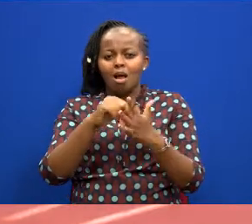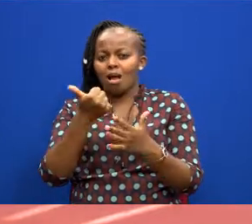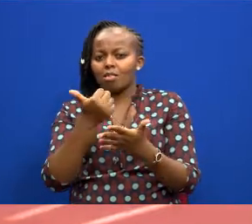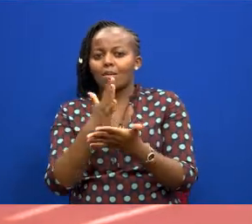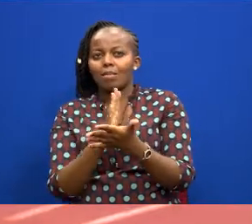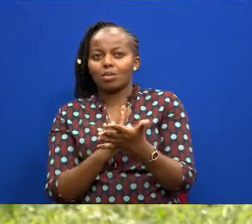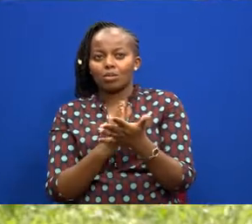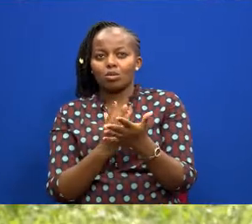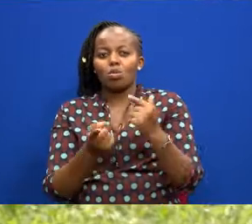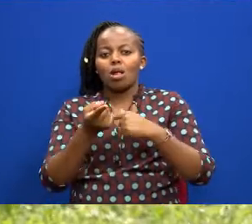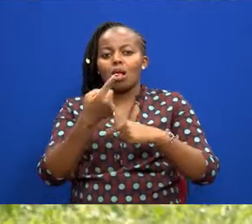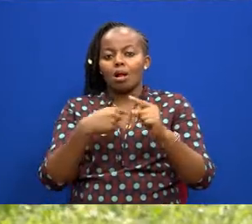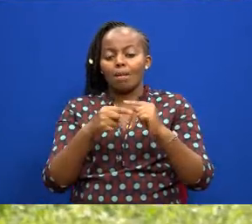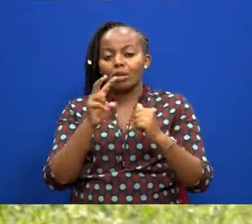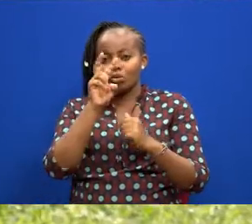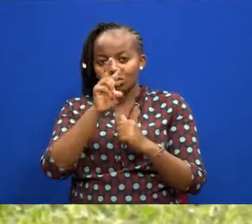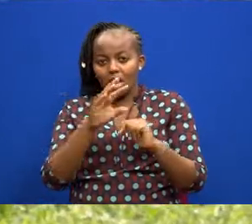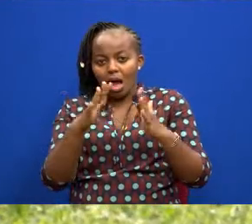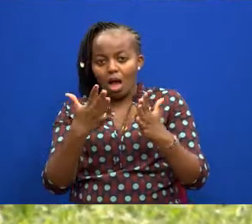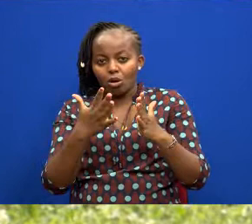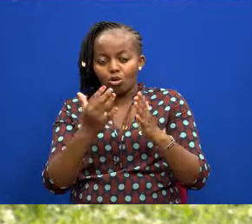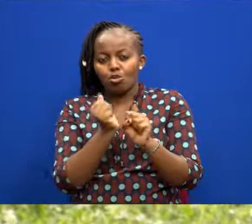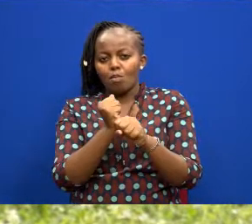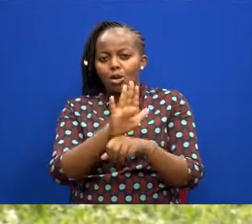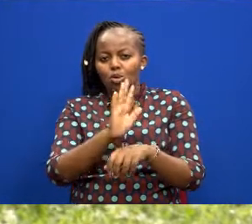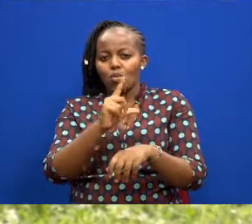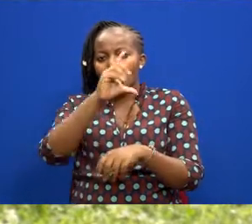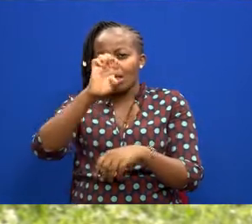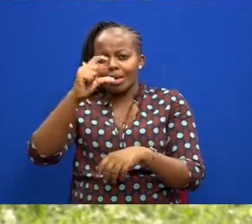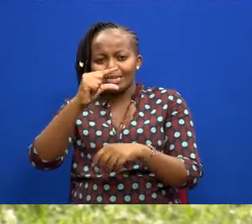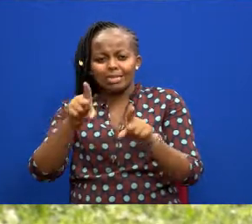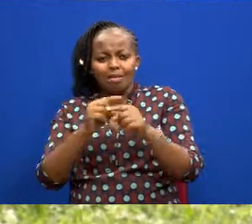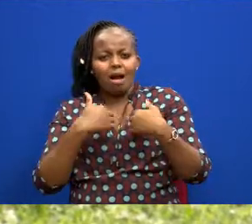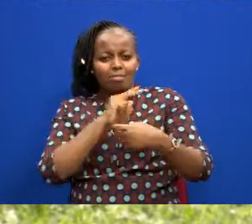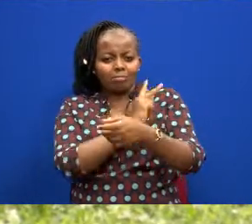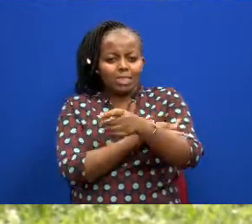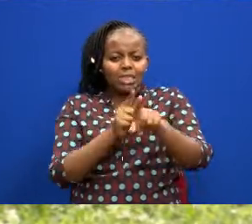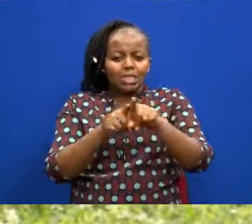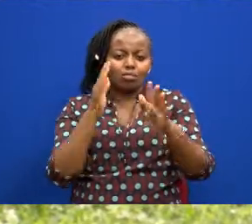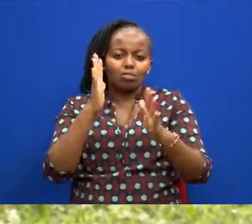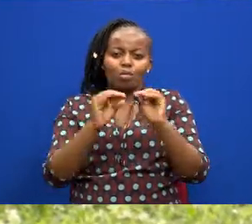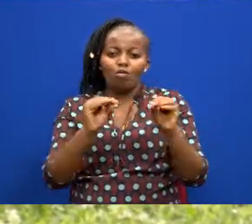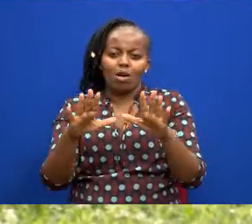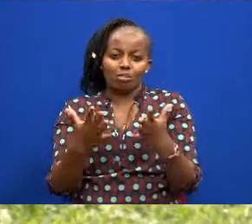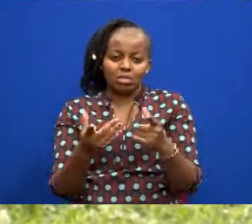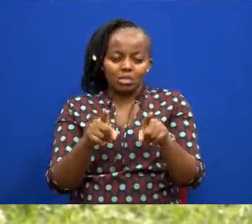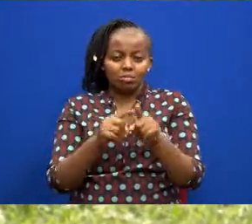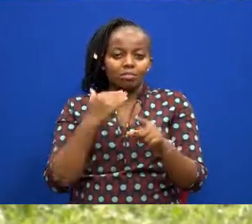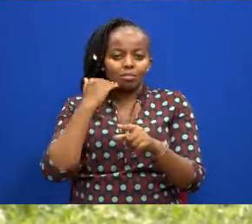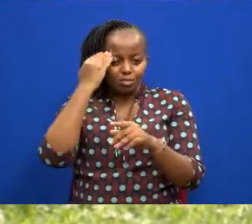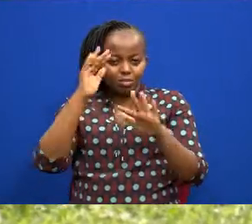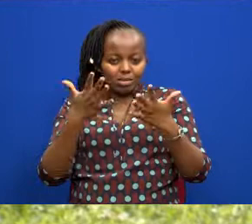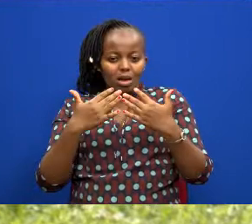the other elements will come into action. How you power your legs, how you drive your hands, and how your head